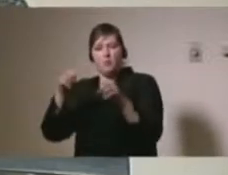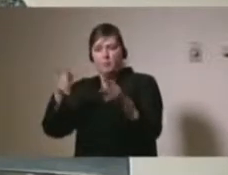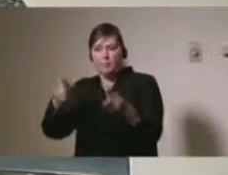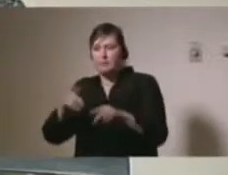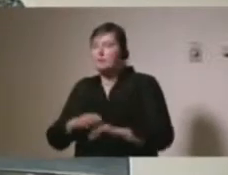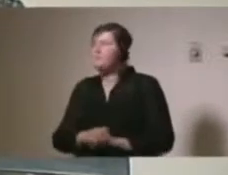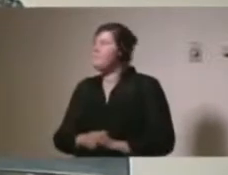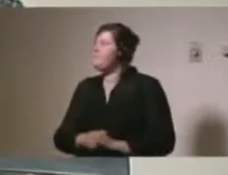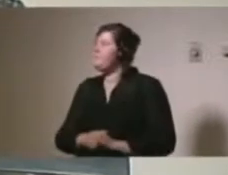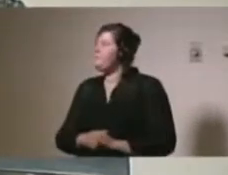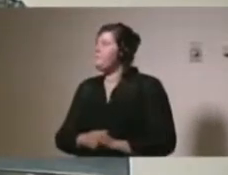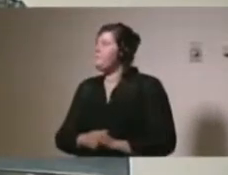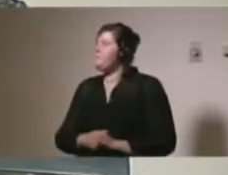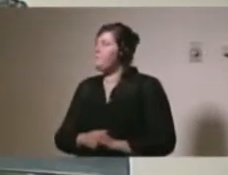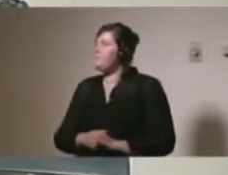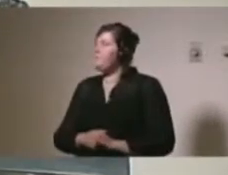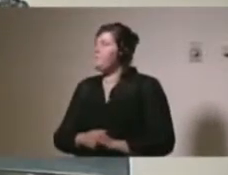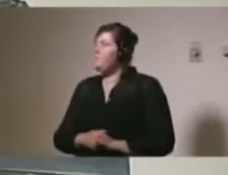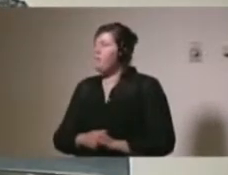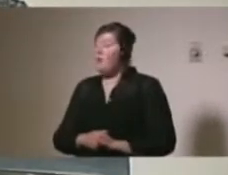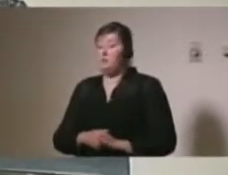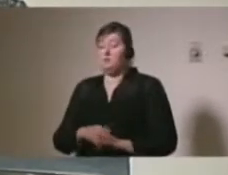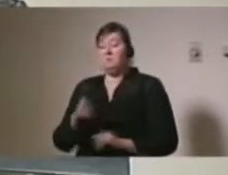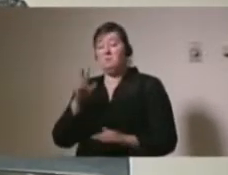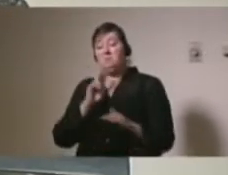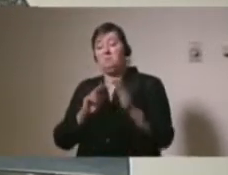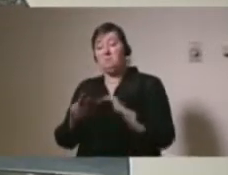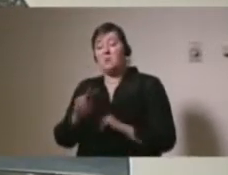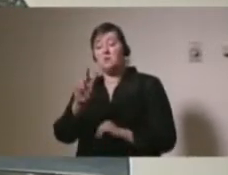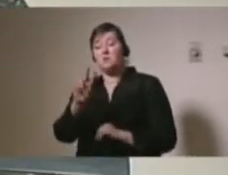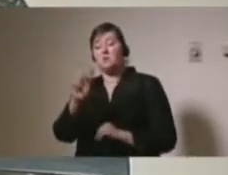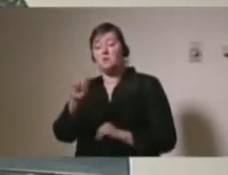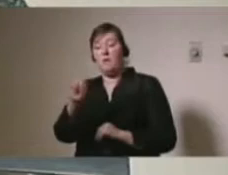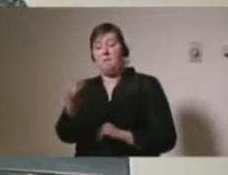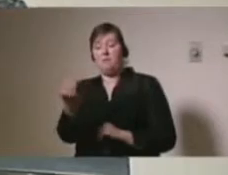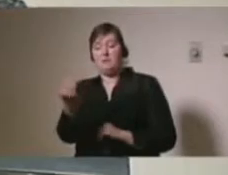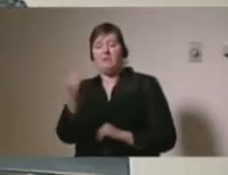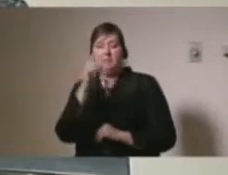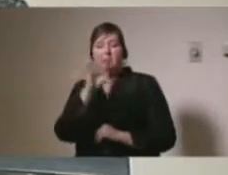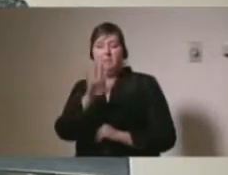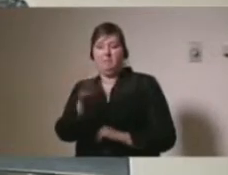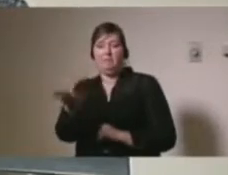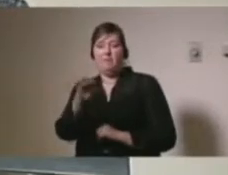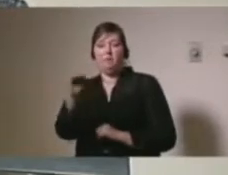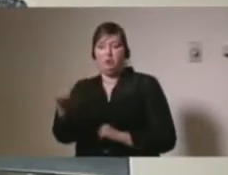55%. So 2/3 will become